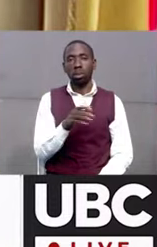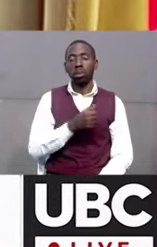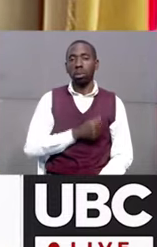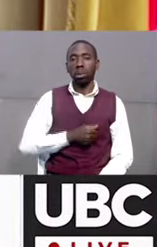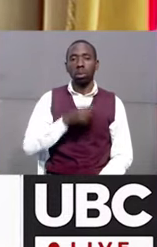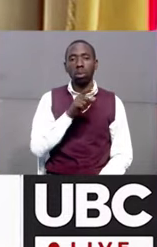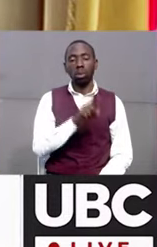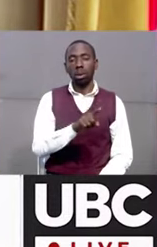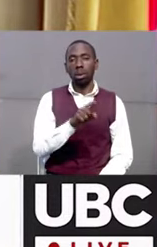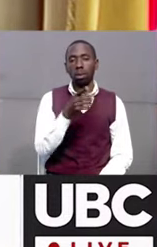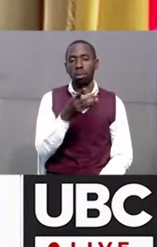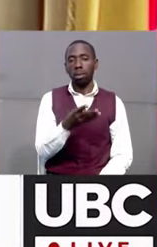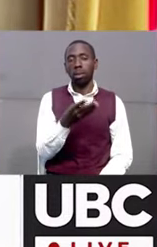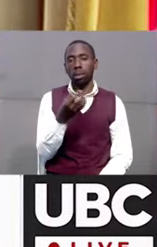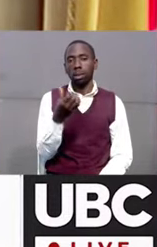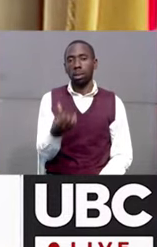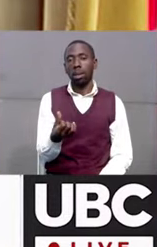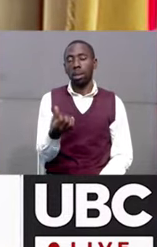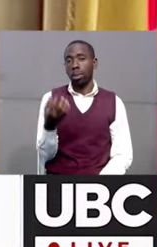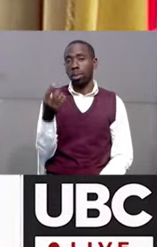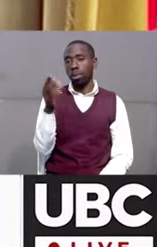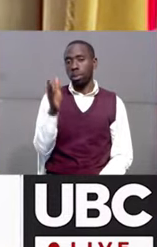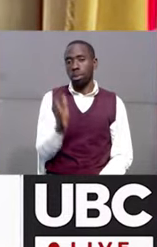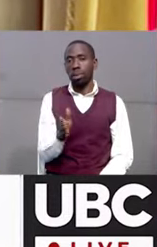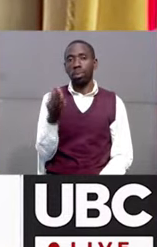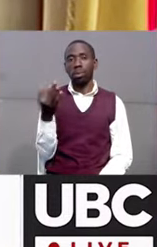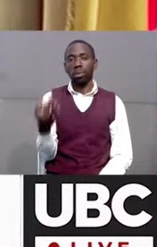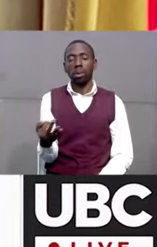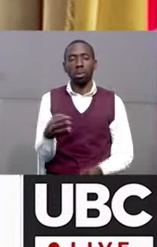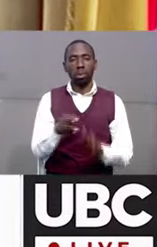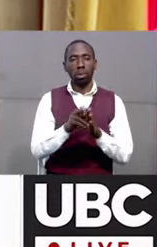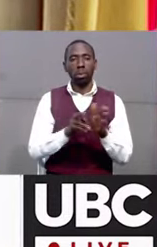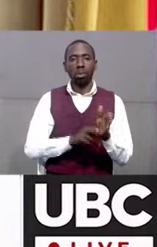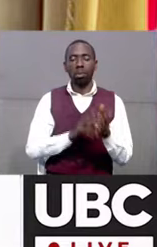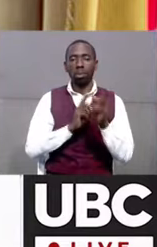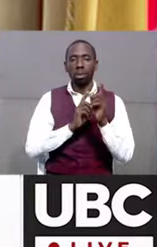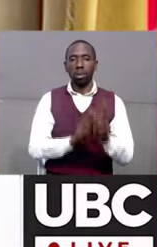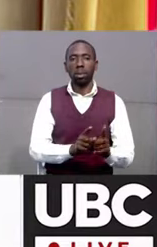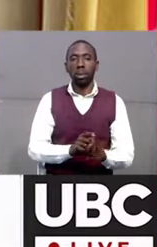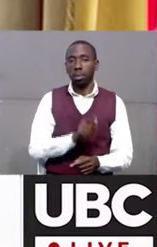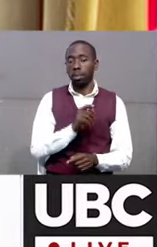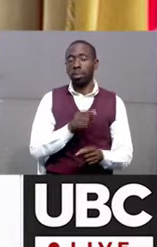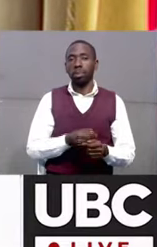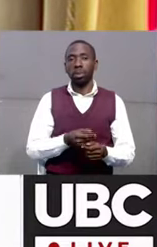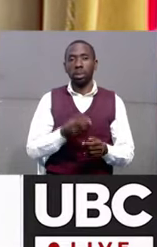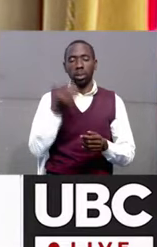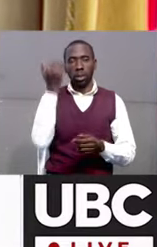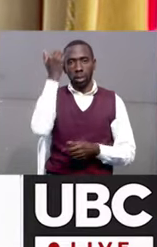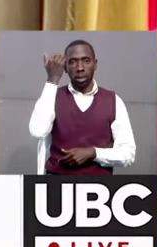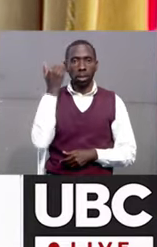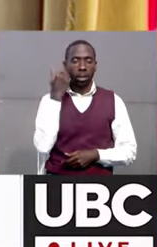146(3) of the Rules of Procedure, Justice and Constitutional Affairs.